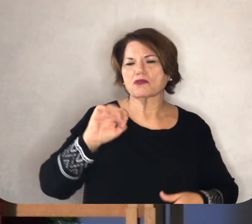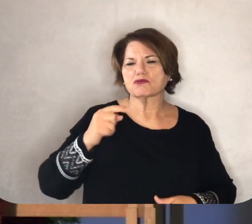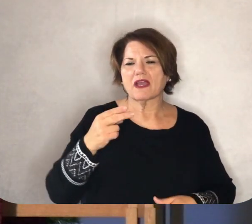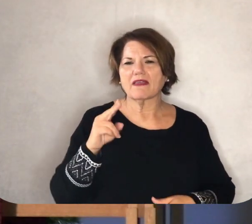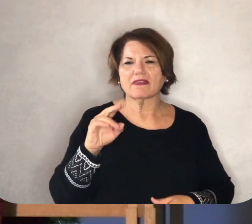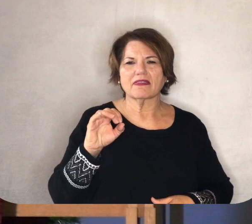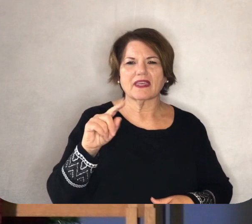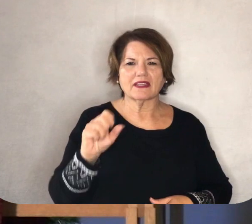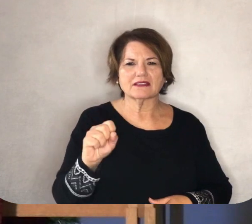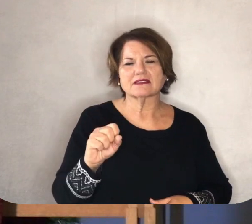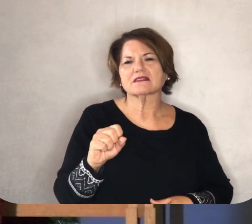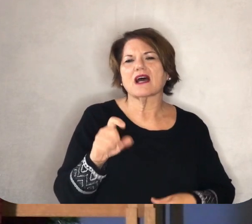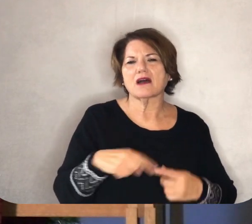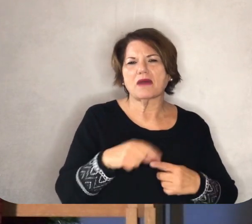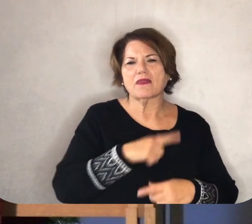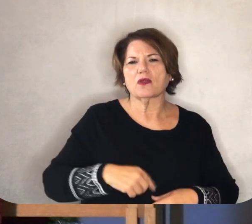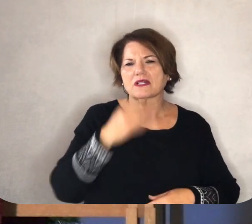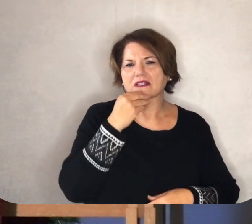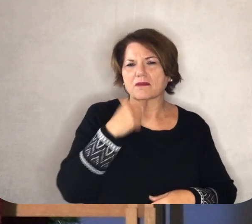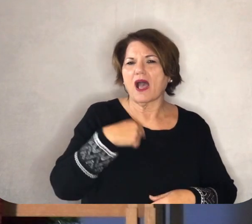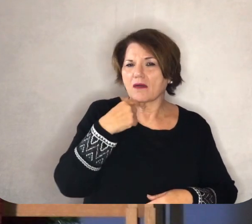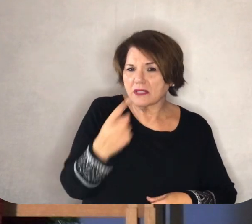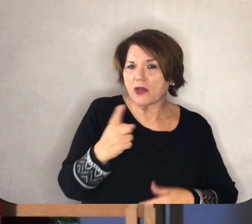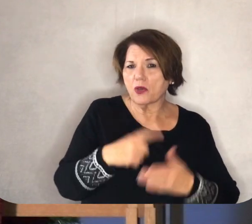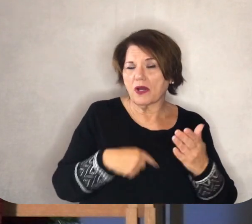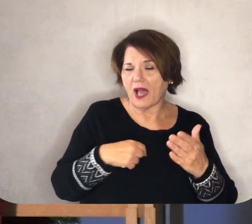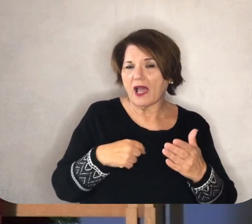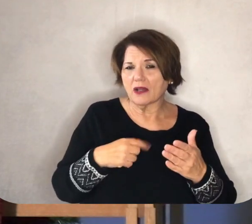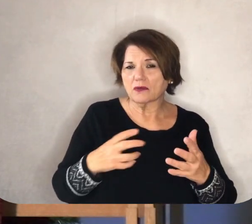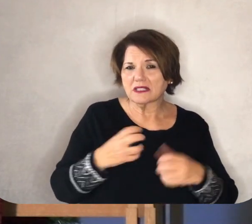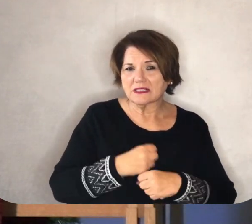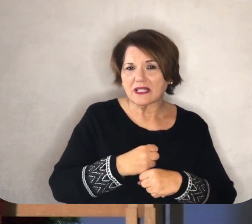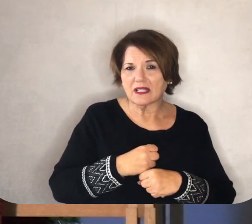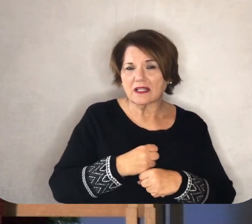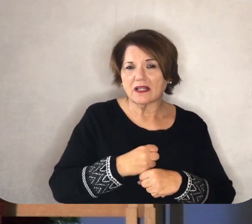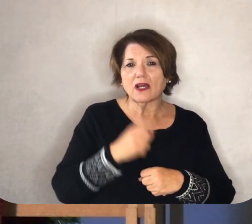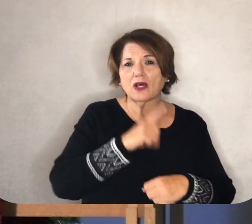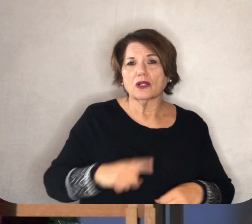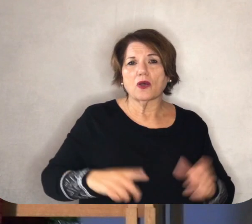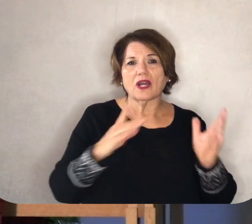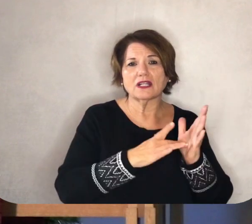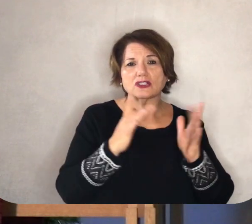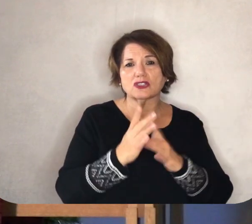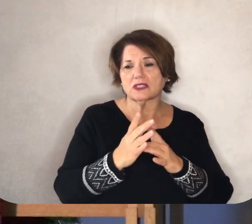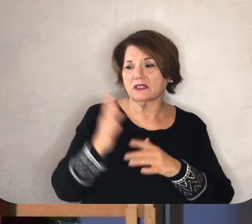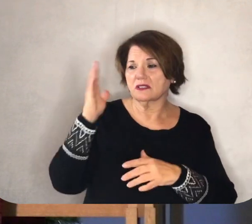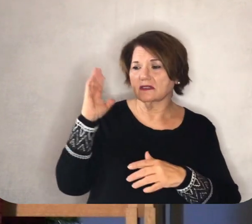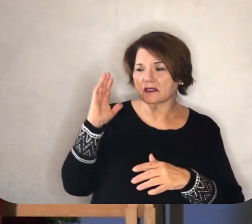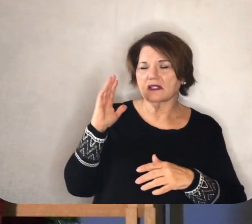about the Lord's Supper, and he said, "For I repeat to you what I received, how the Lord Jesus, on the night when he's